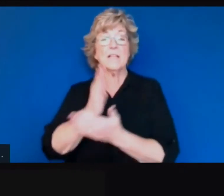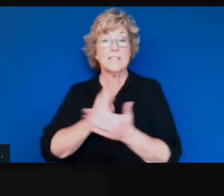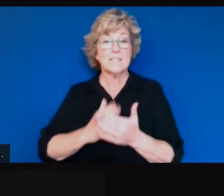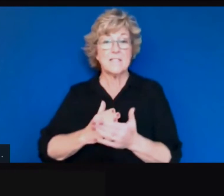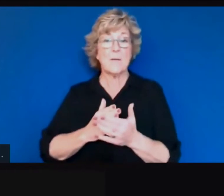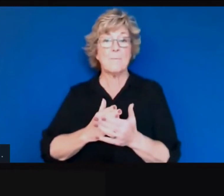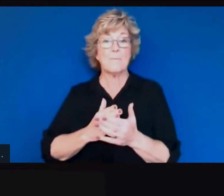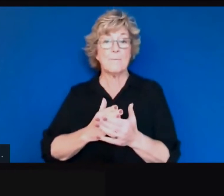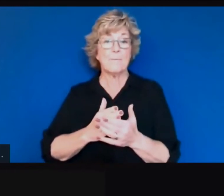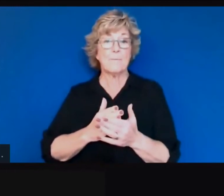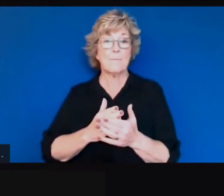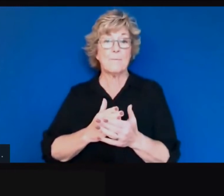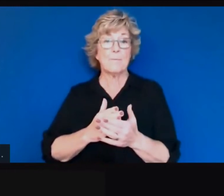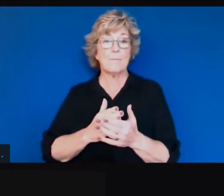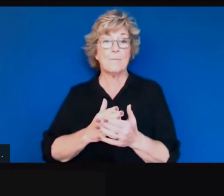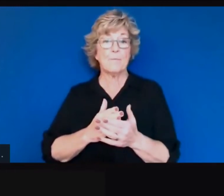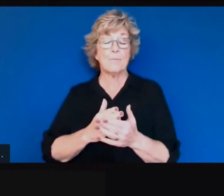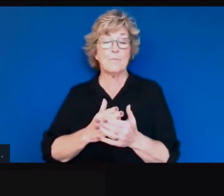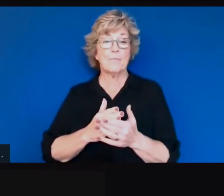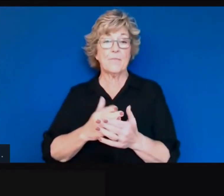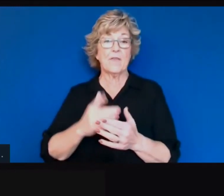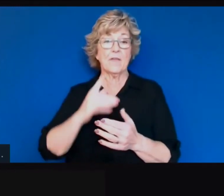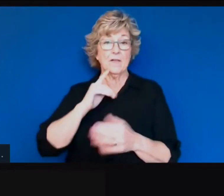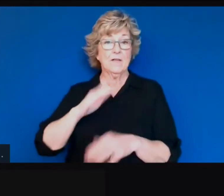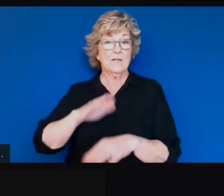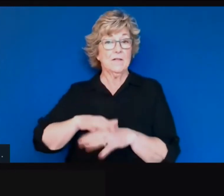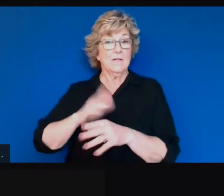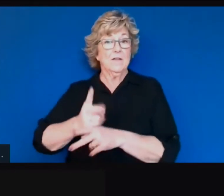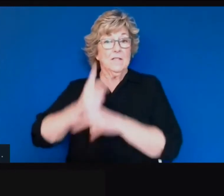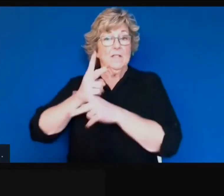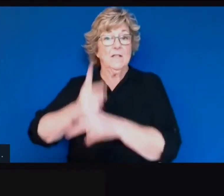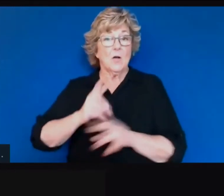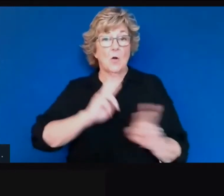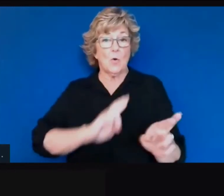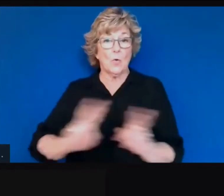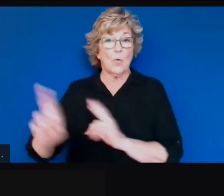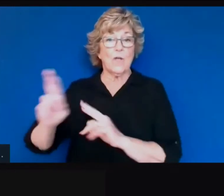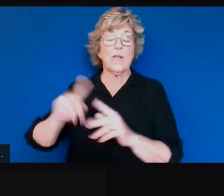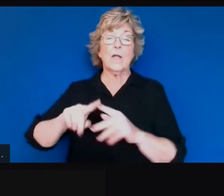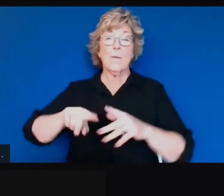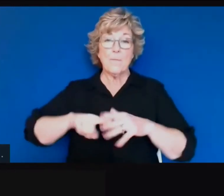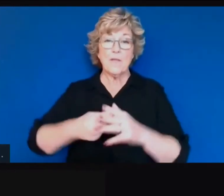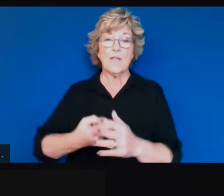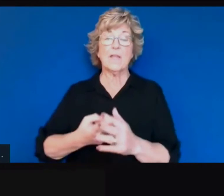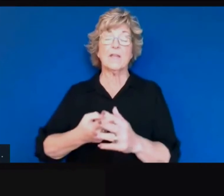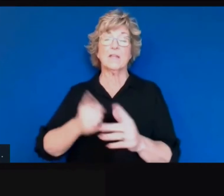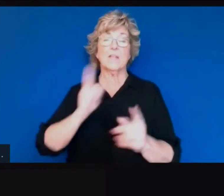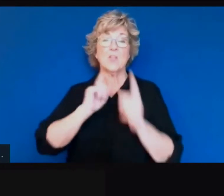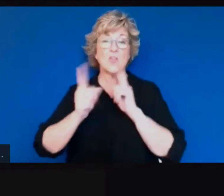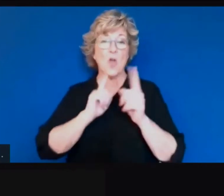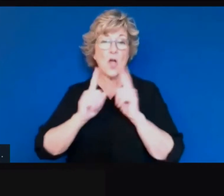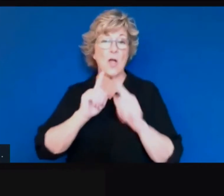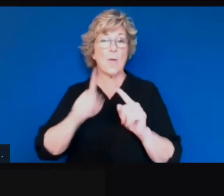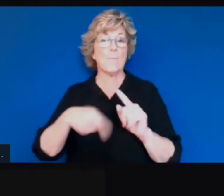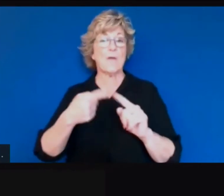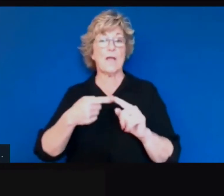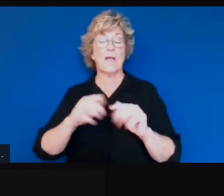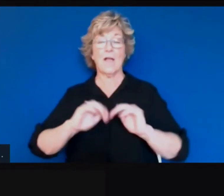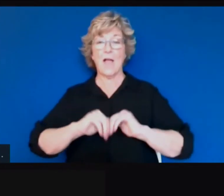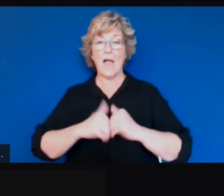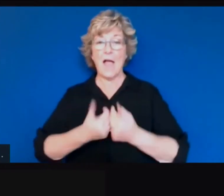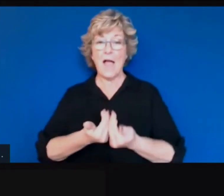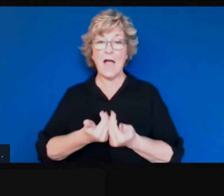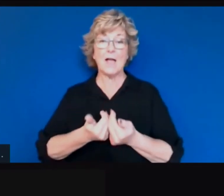have, in an abundance of caution and to be well prepared, begun to have conversations about how they stand up